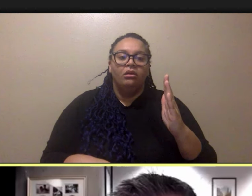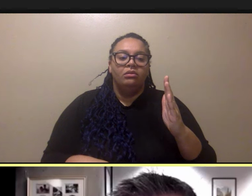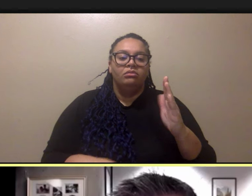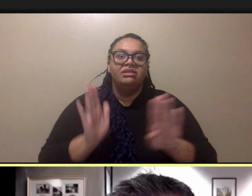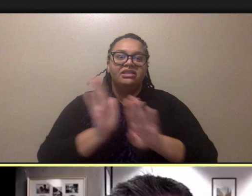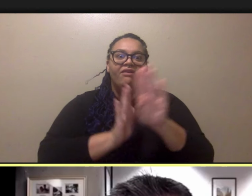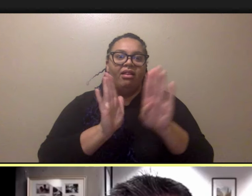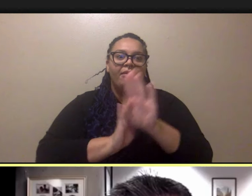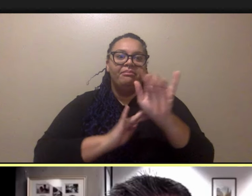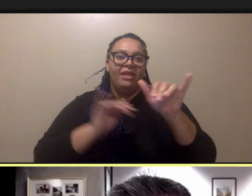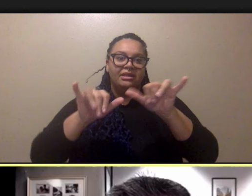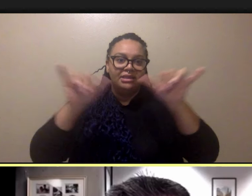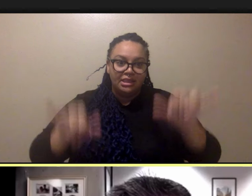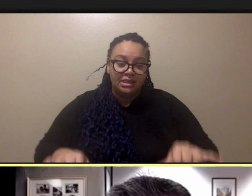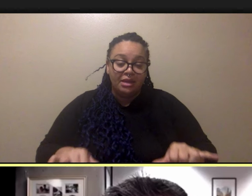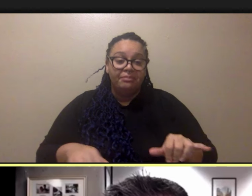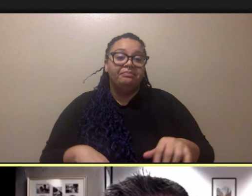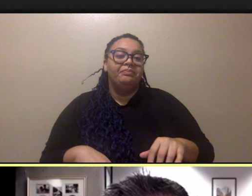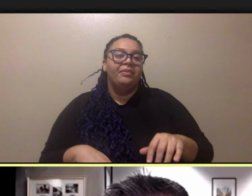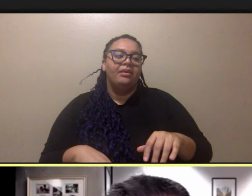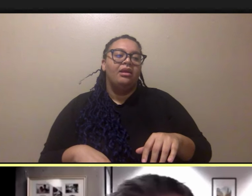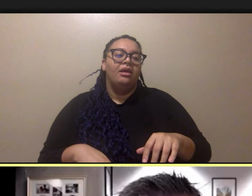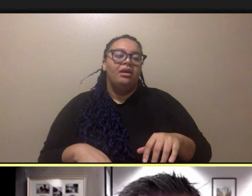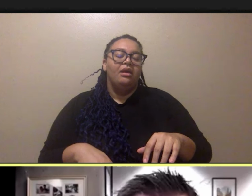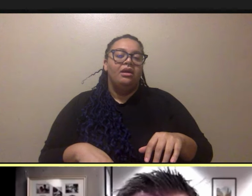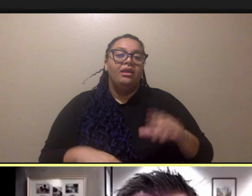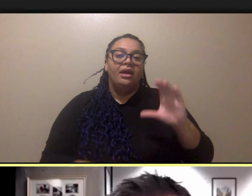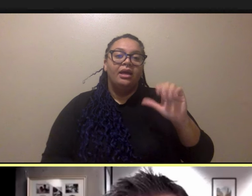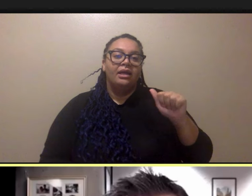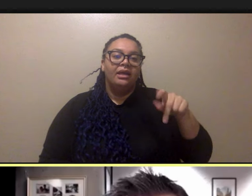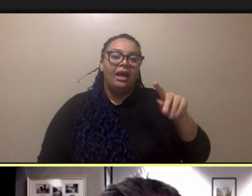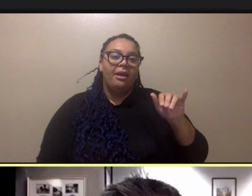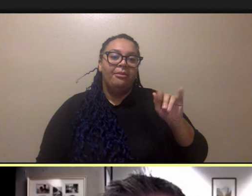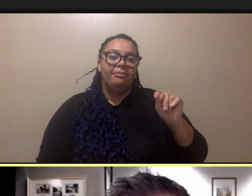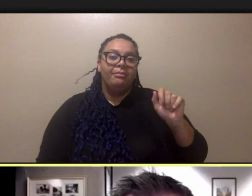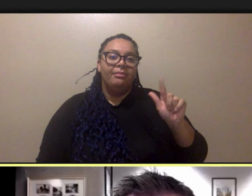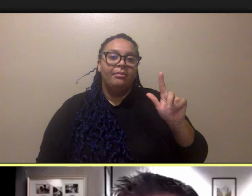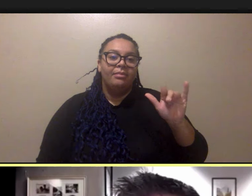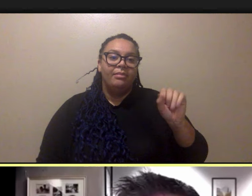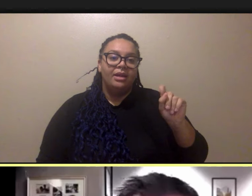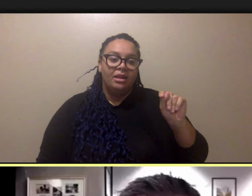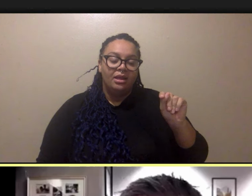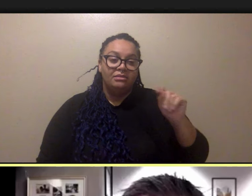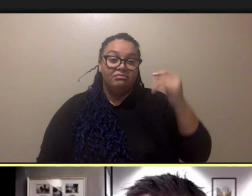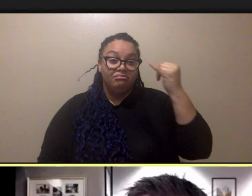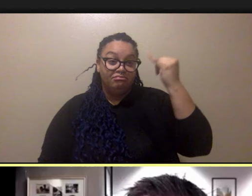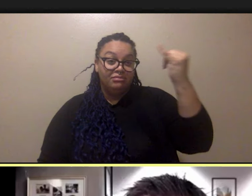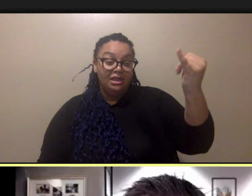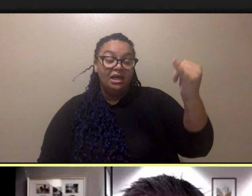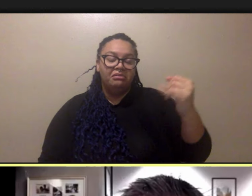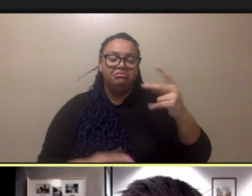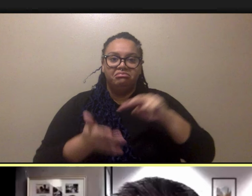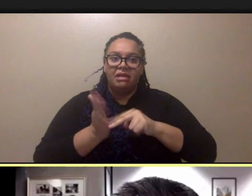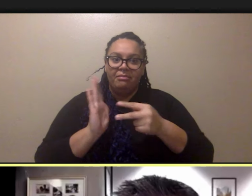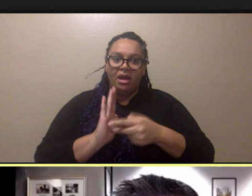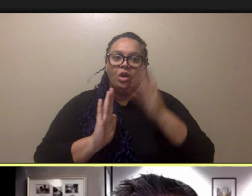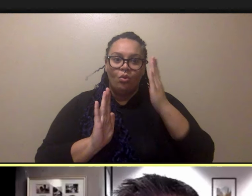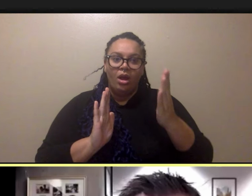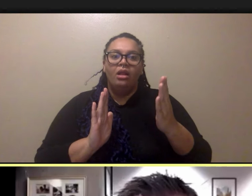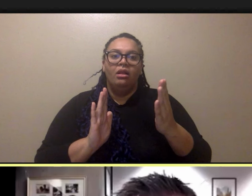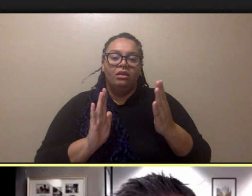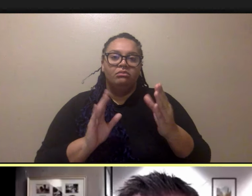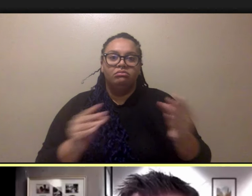the capitalist input by the 17th and 18th centuries just got more and more intense, and they produced more sugar, produced more product,